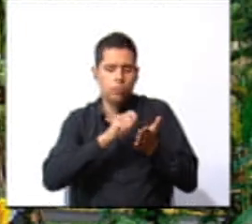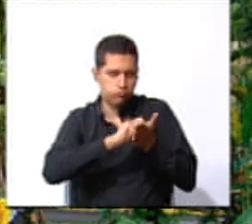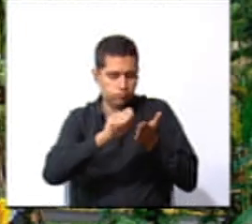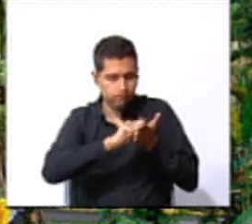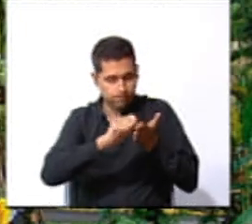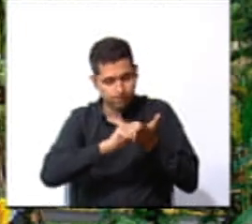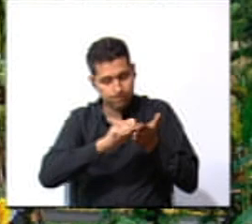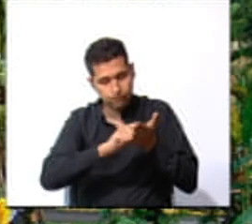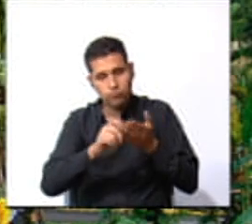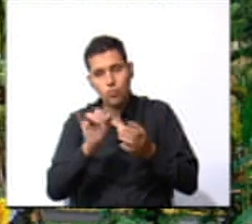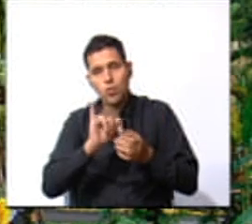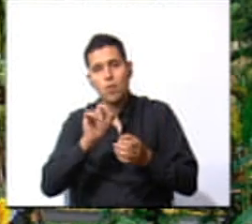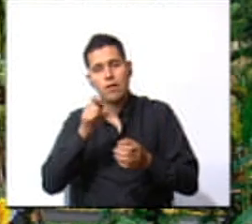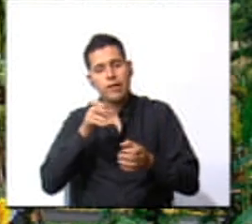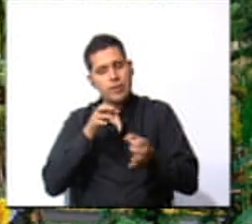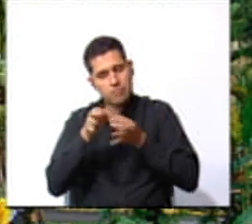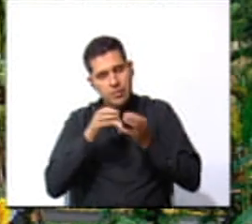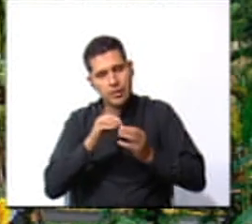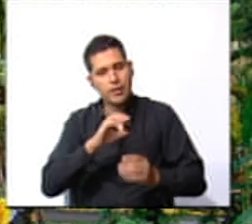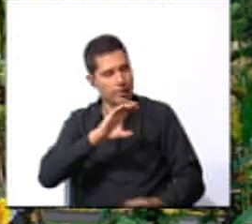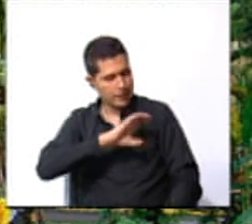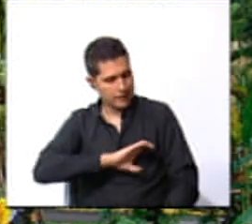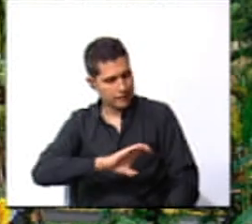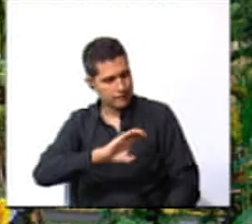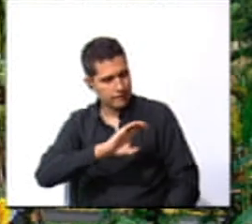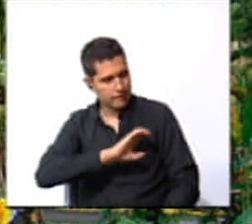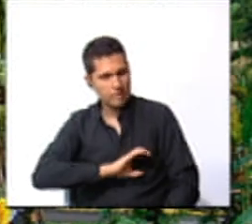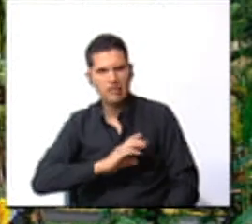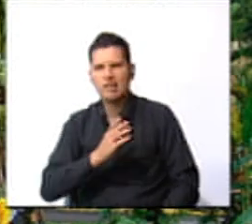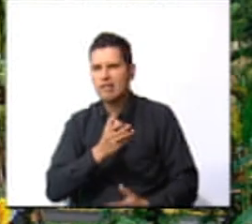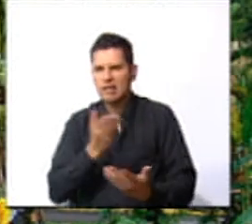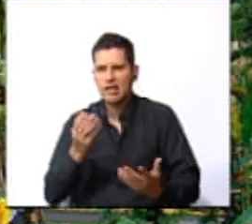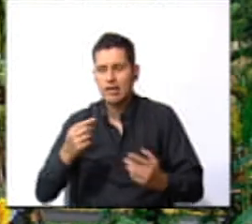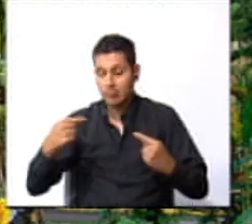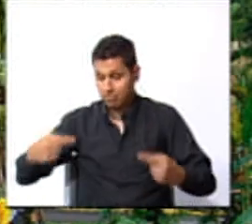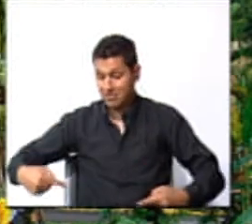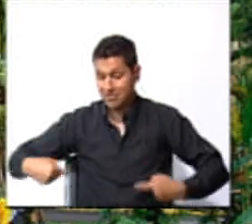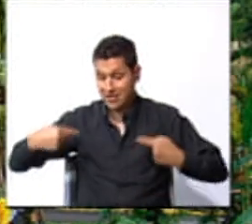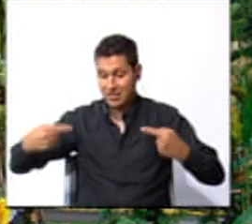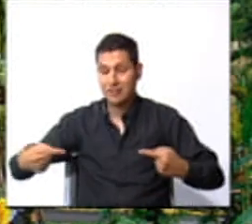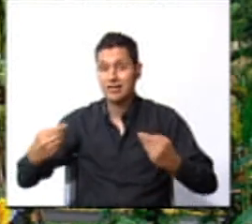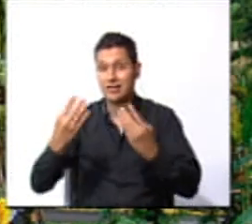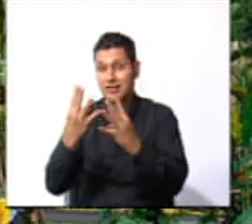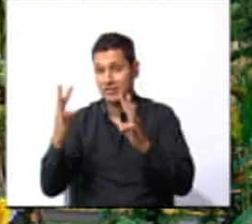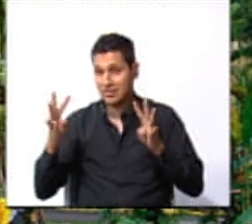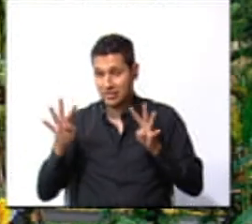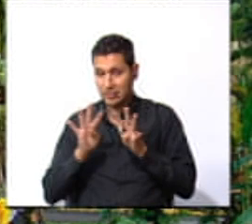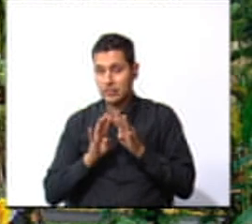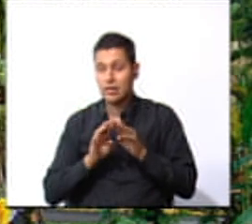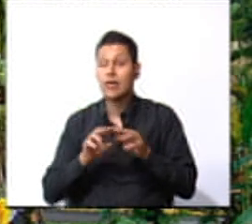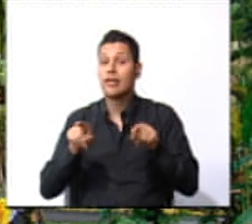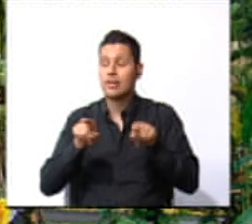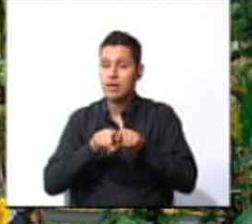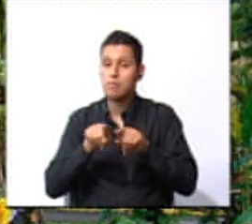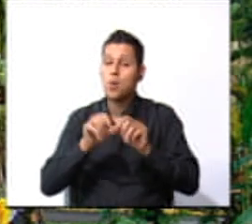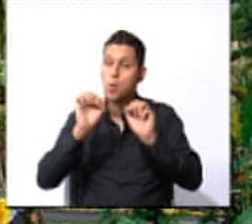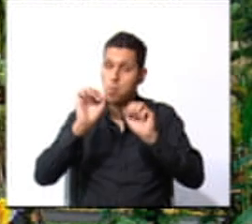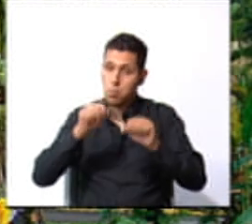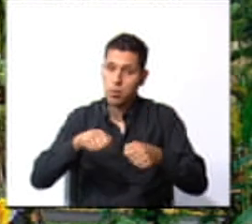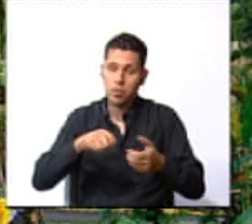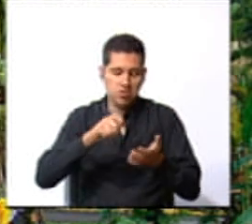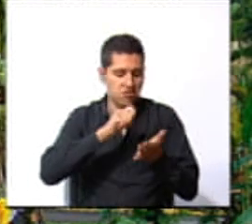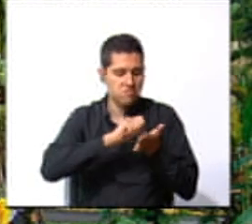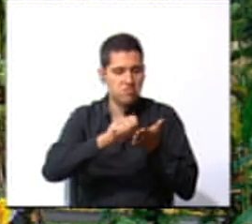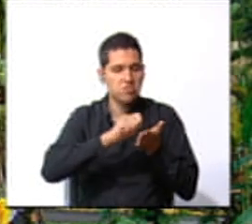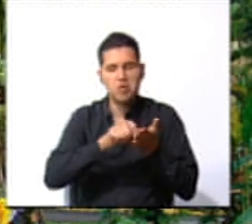descriptivo about the ox cart. And also, You can write about whatever you